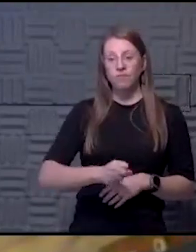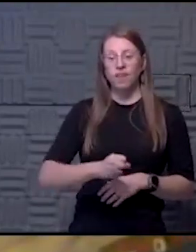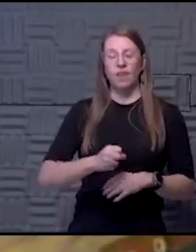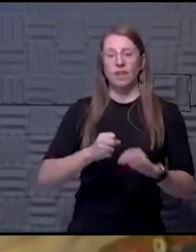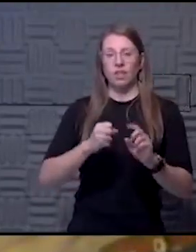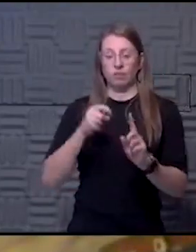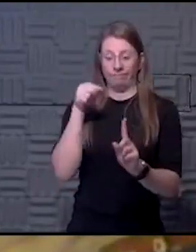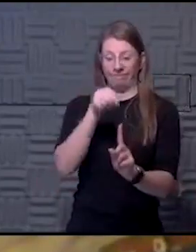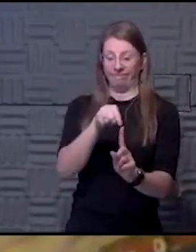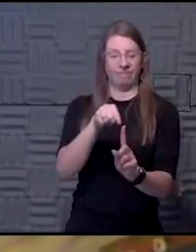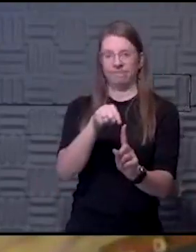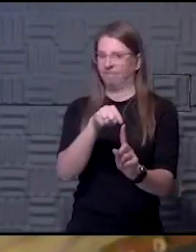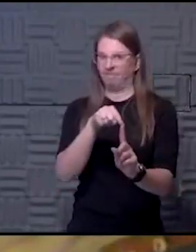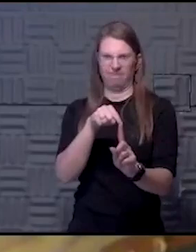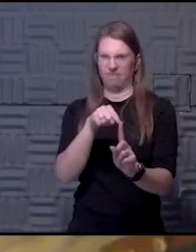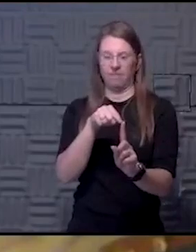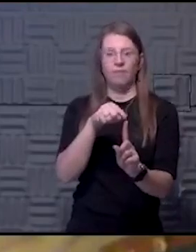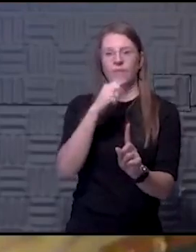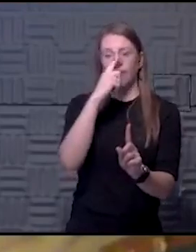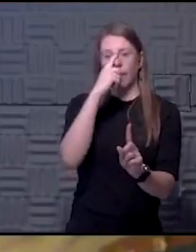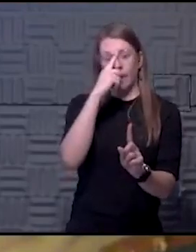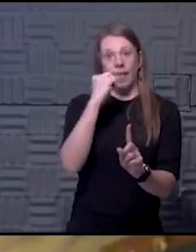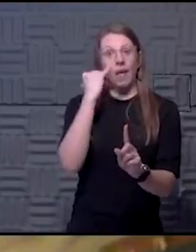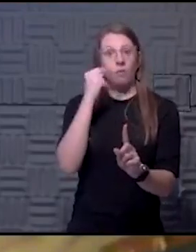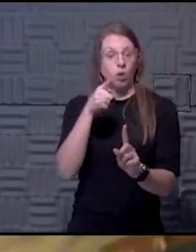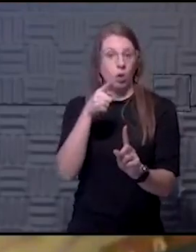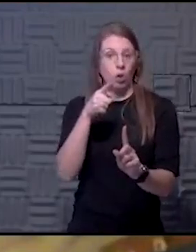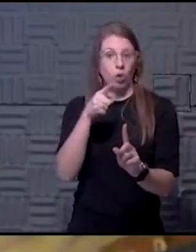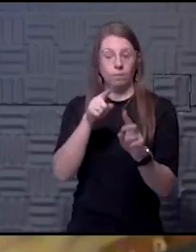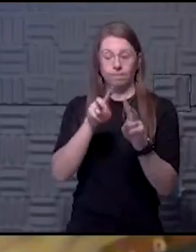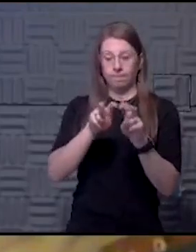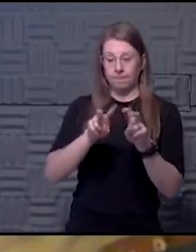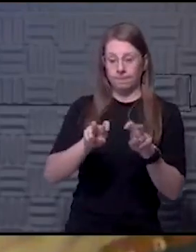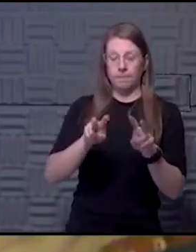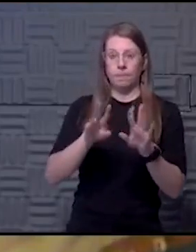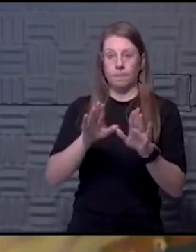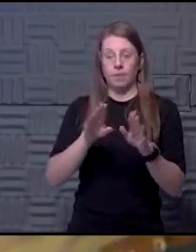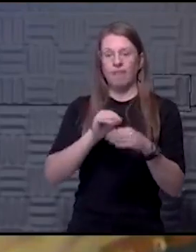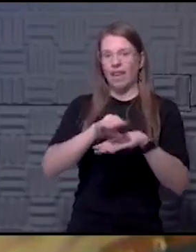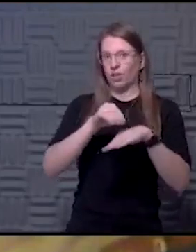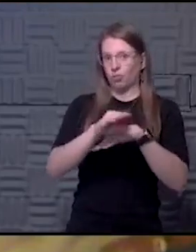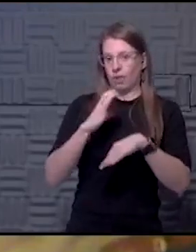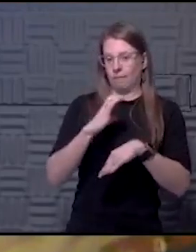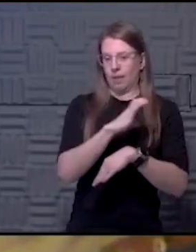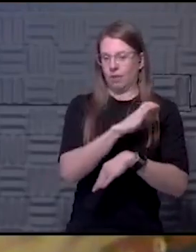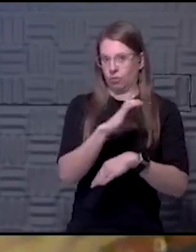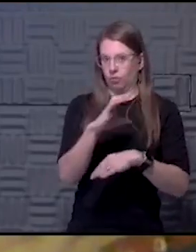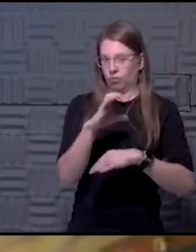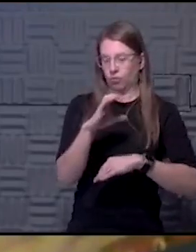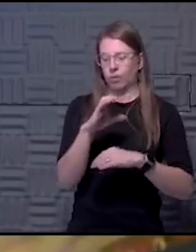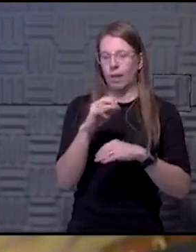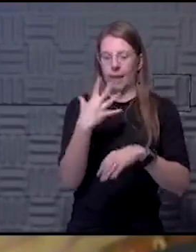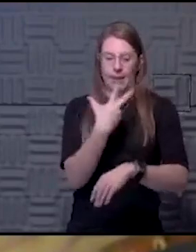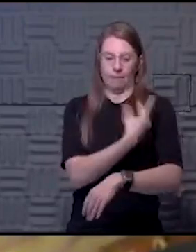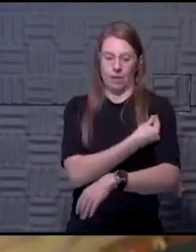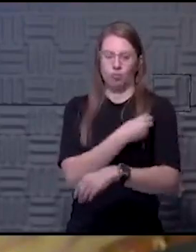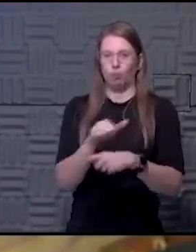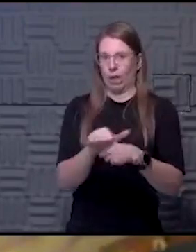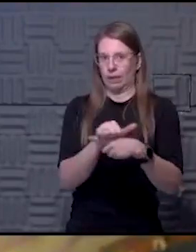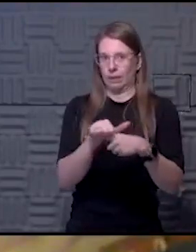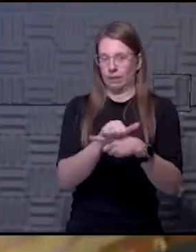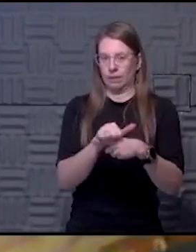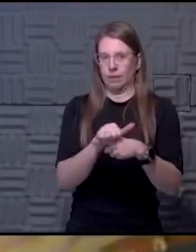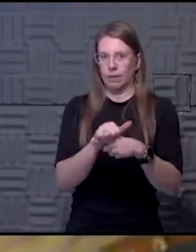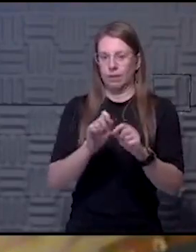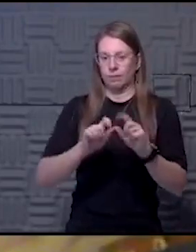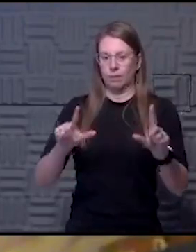what does it for the most part. If you go and look at the ACIP, the Advisory Committee on Immunization Practices, it's the